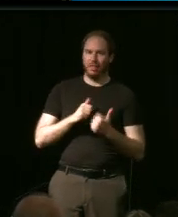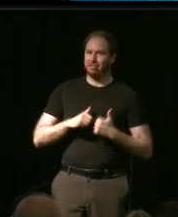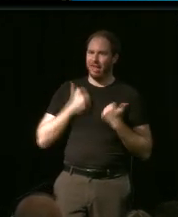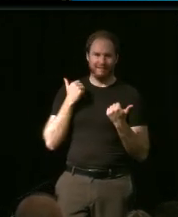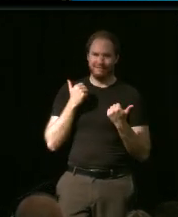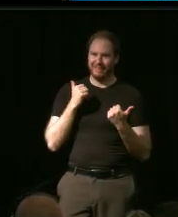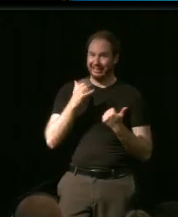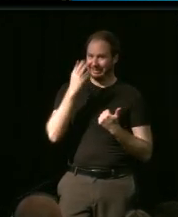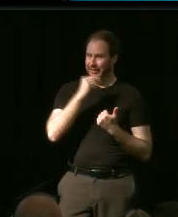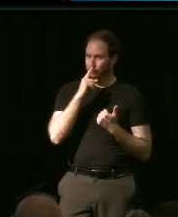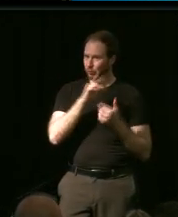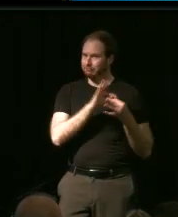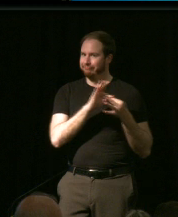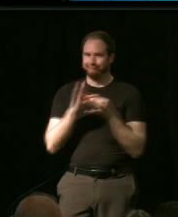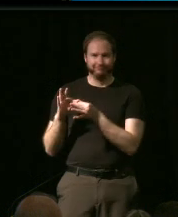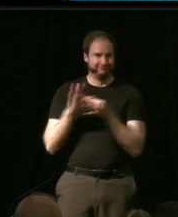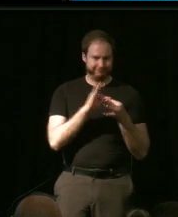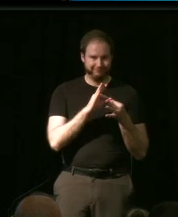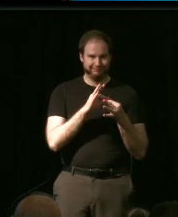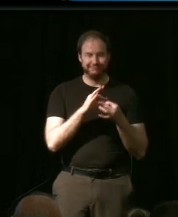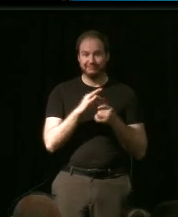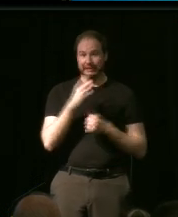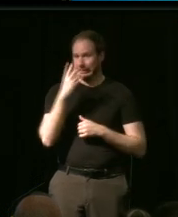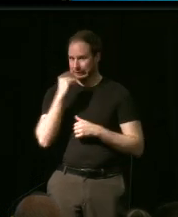really like under-recognized and